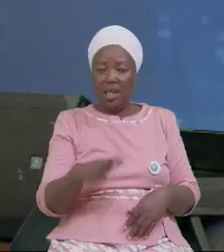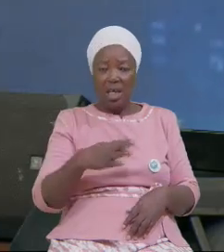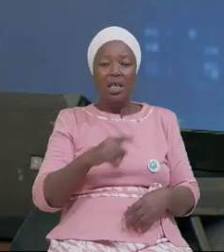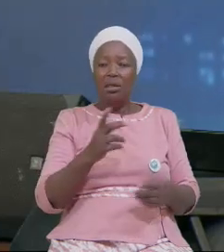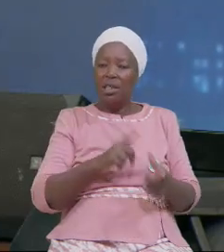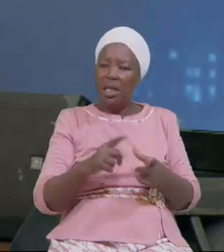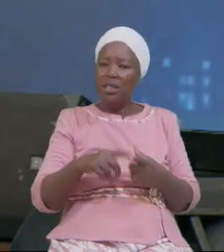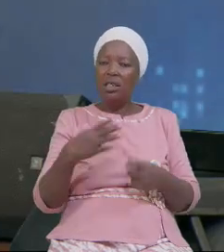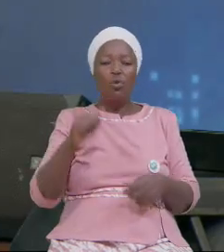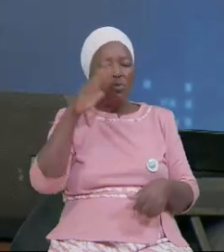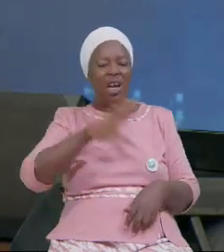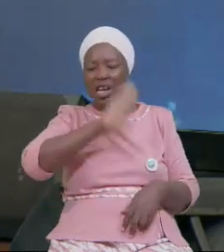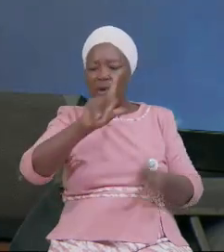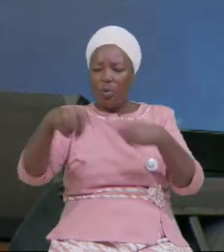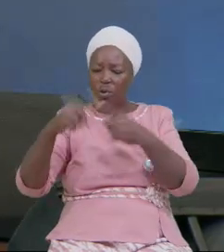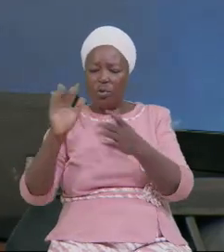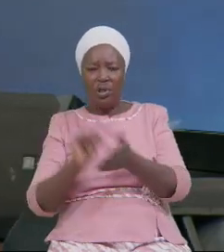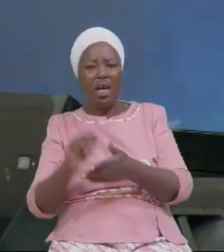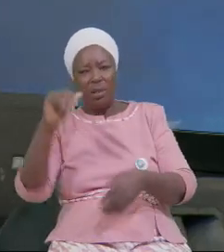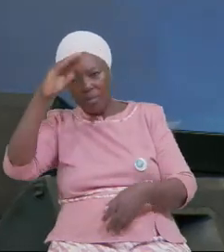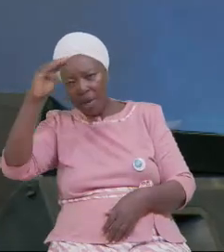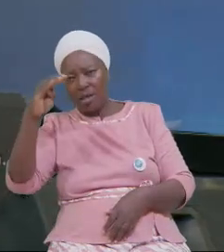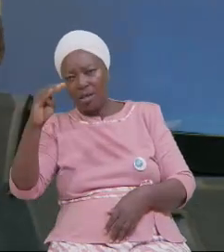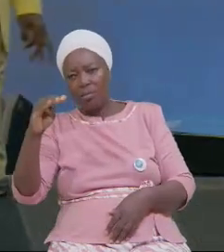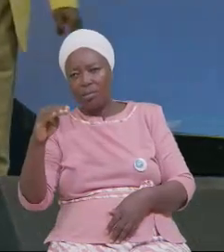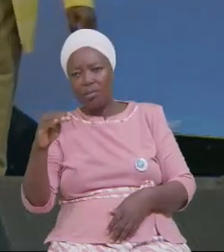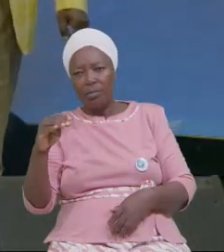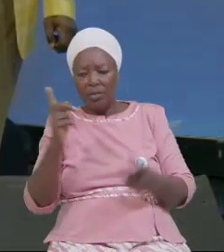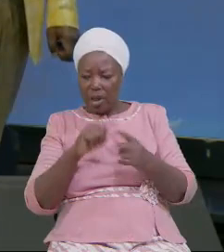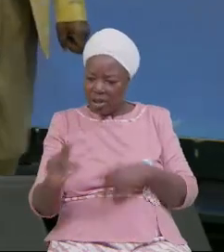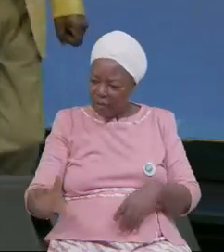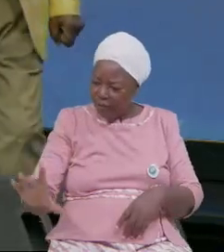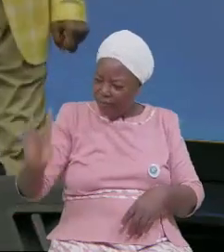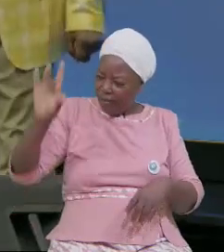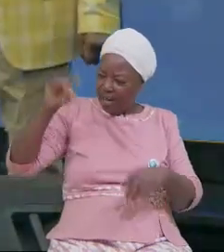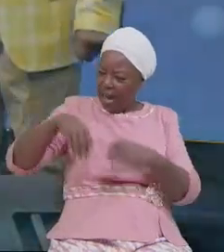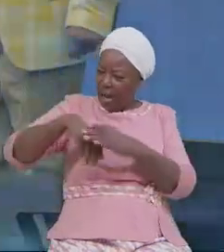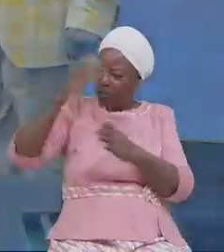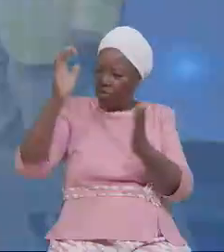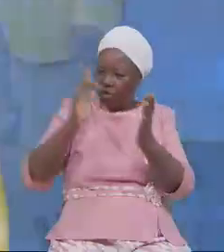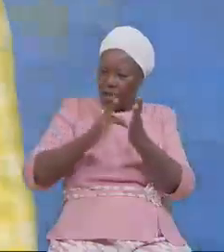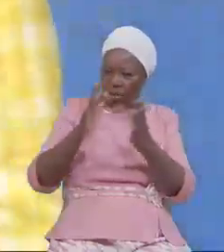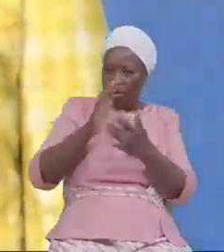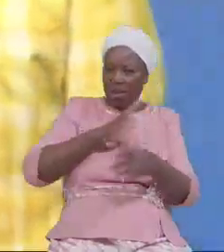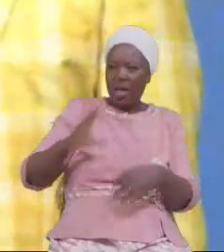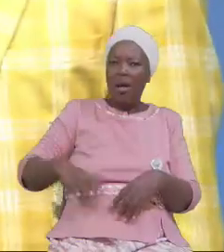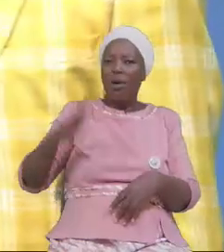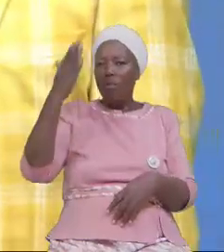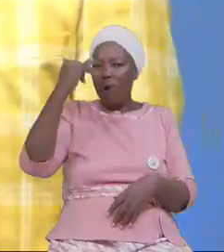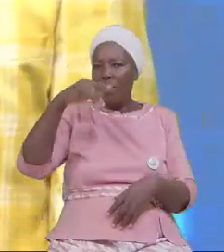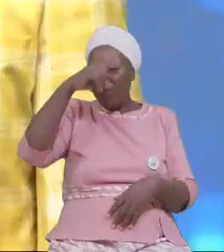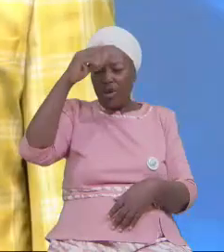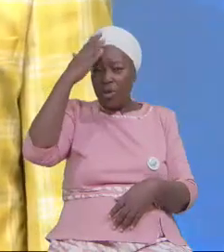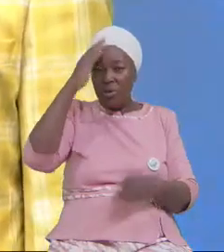that man. He spotted out Jesus. Why? Peter is not the Father's